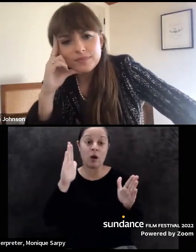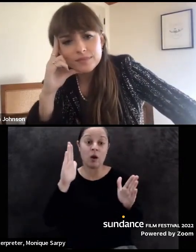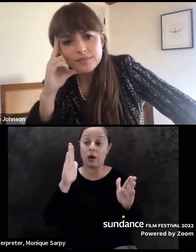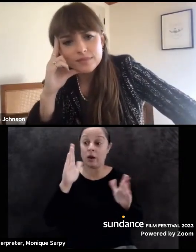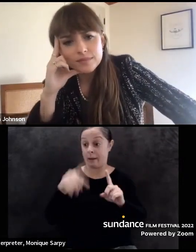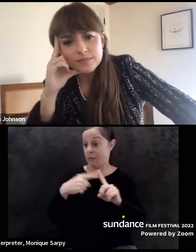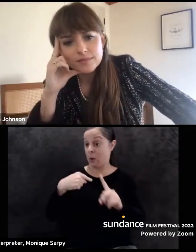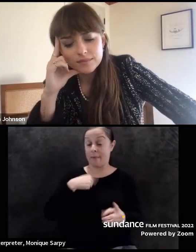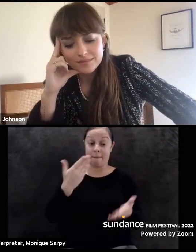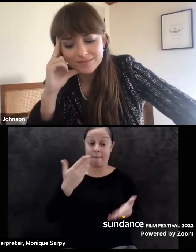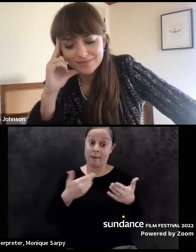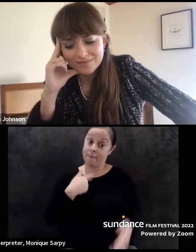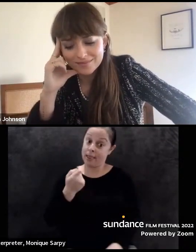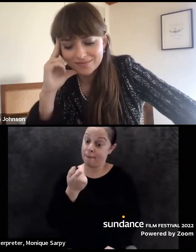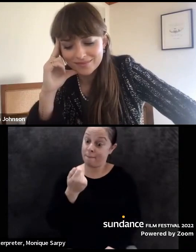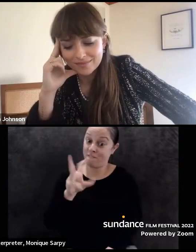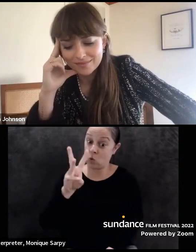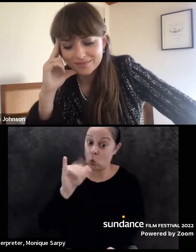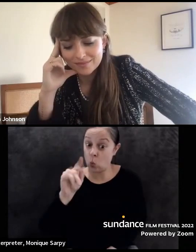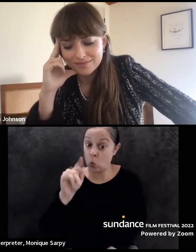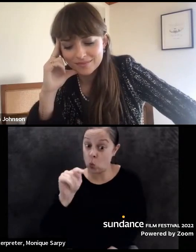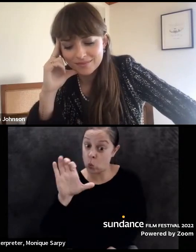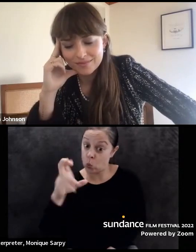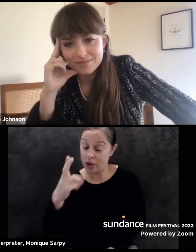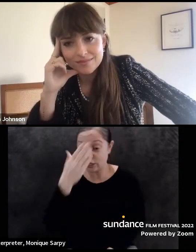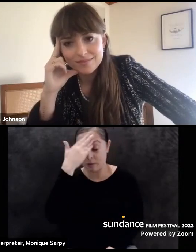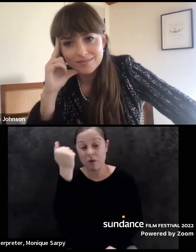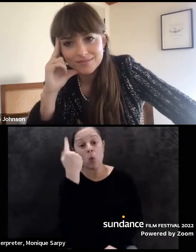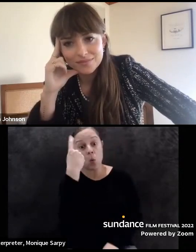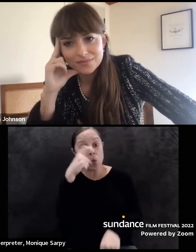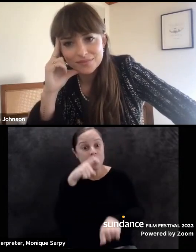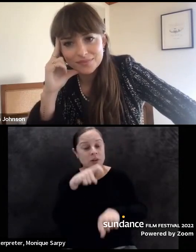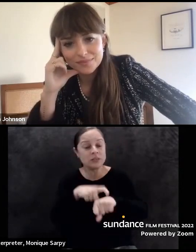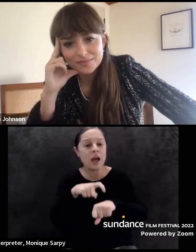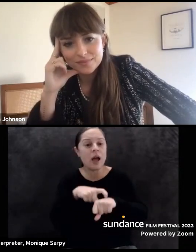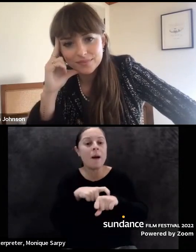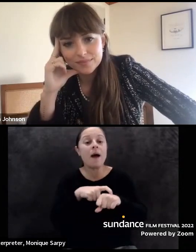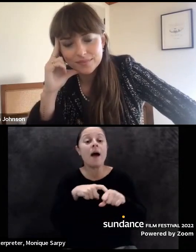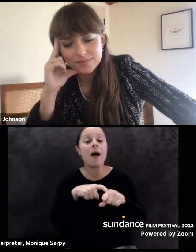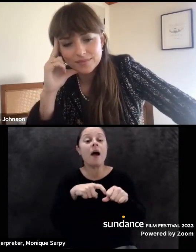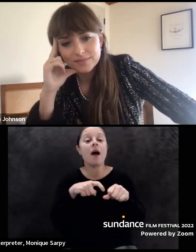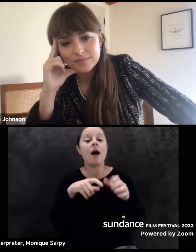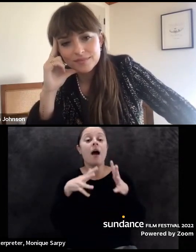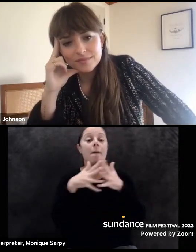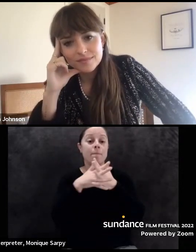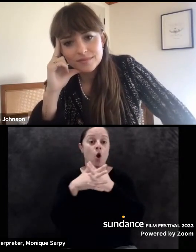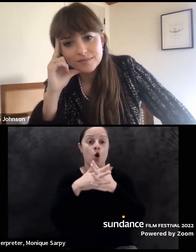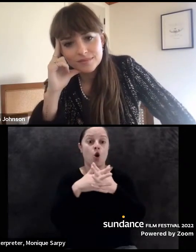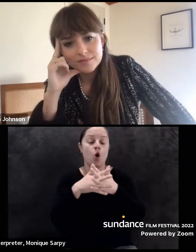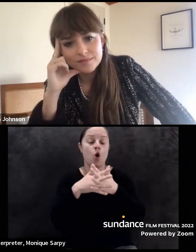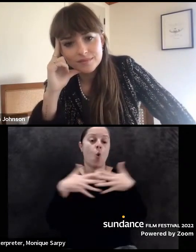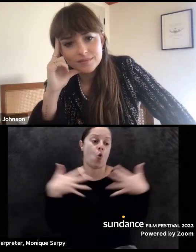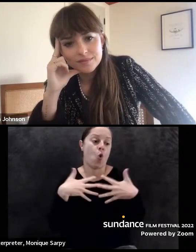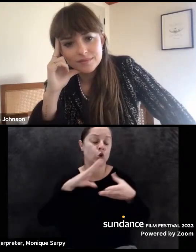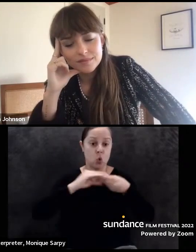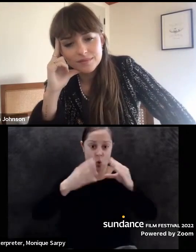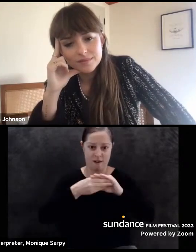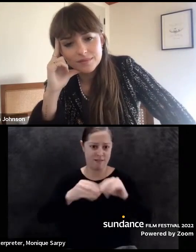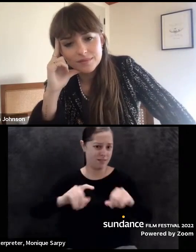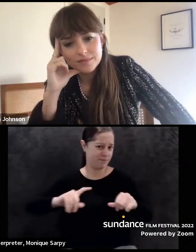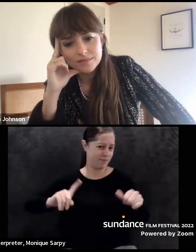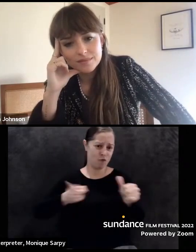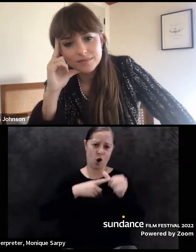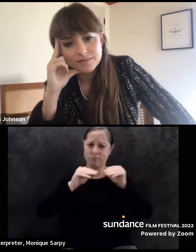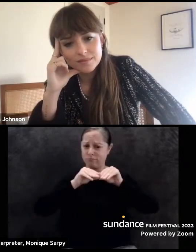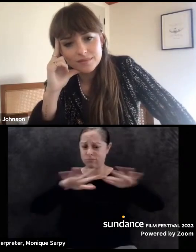witch, because literally one time when American Horror Stories first came out, I was watching the show